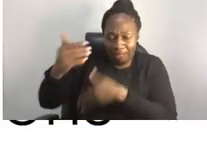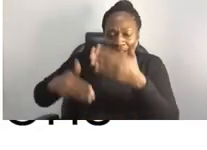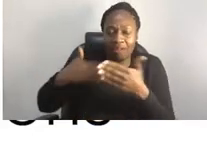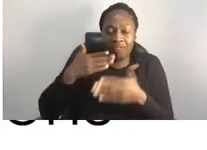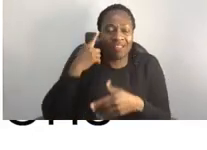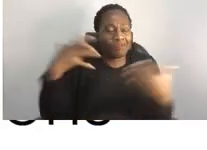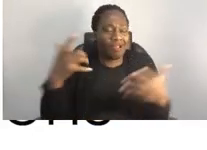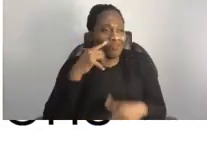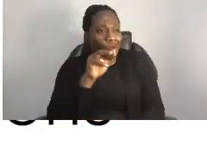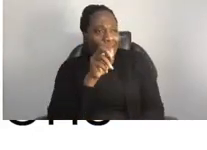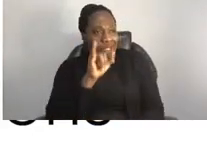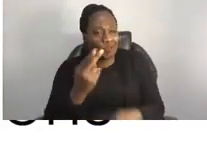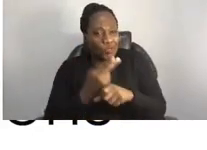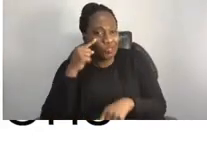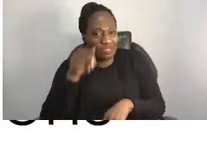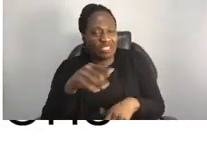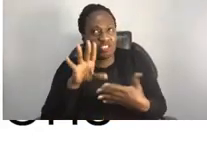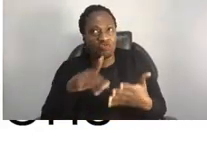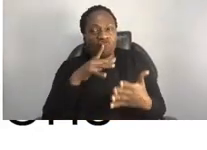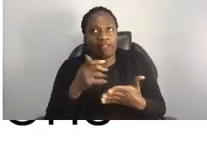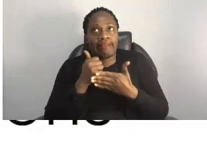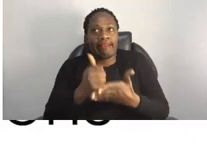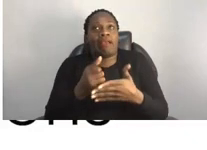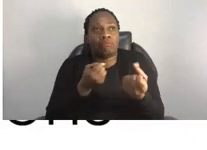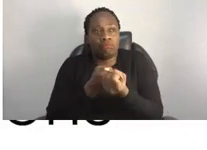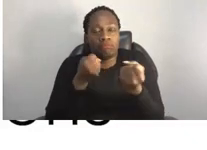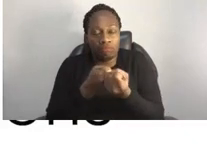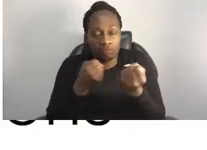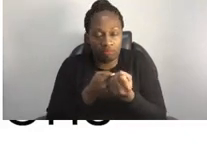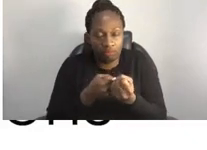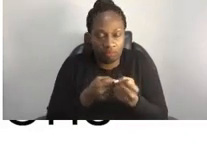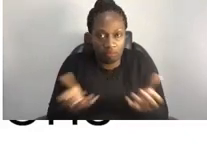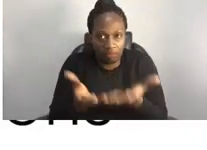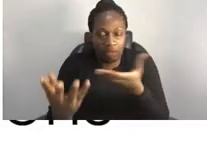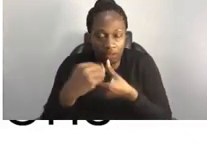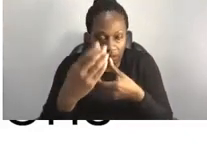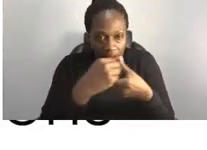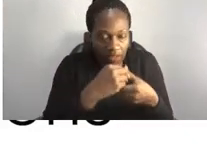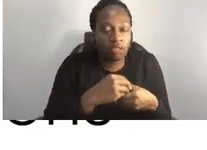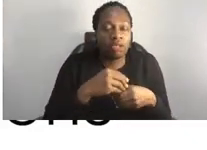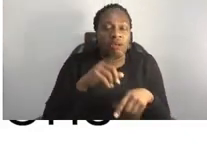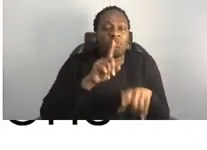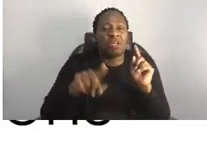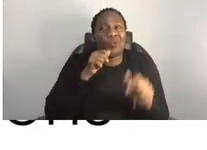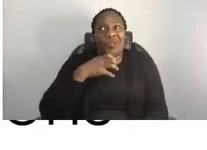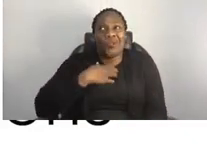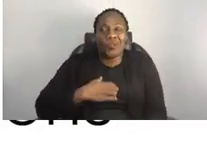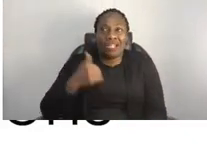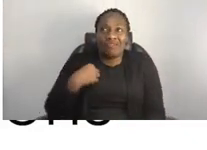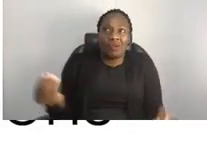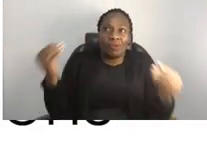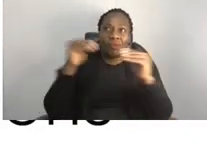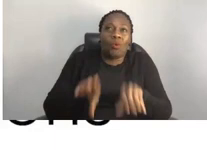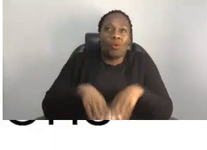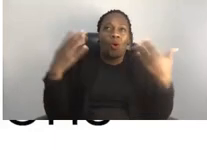which we're using here, because that really aided engagement and community formation. But we wish we would have had some more open